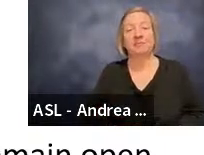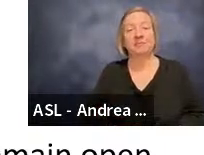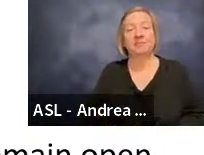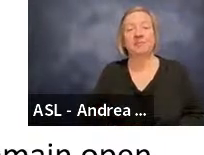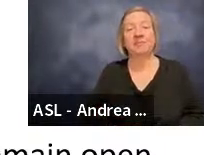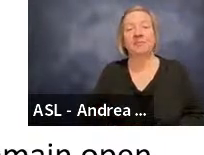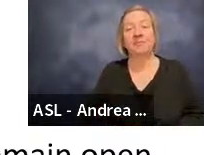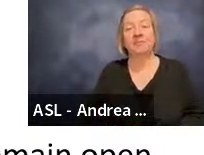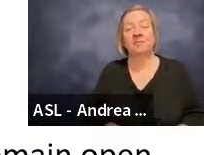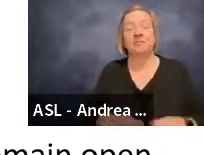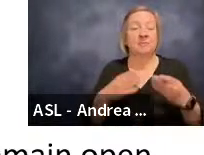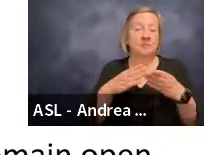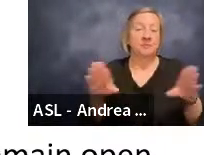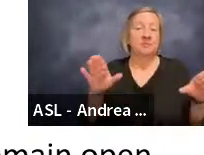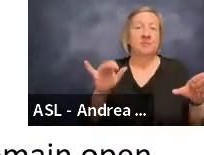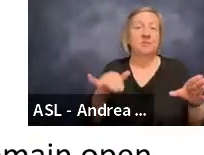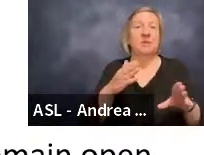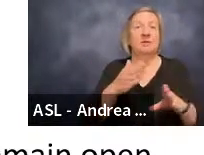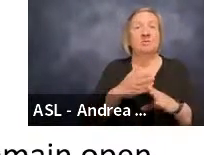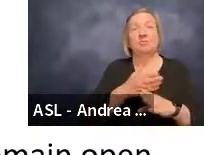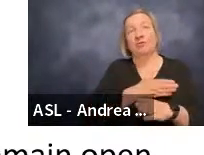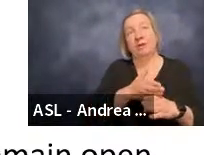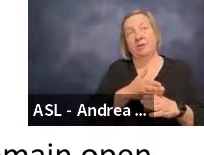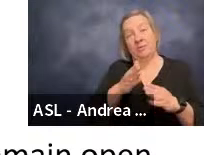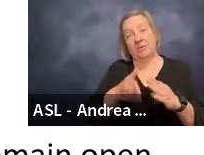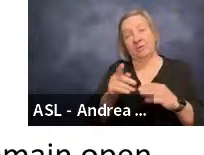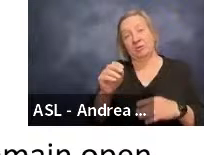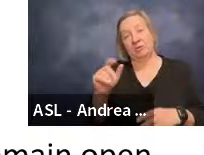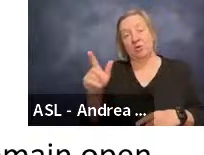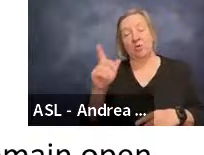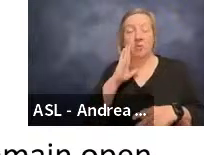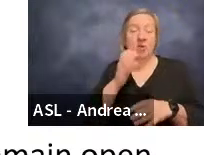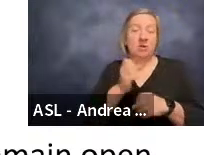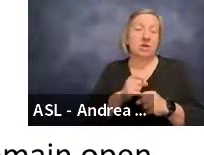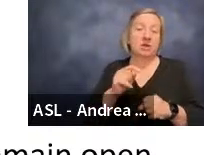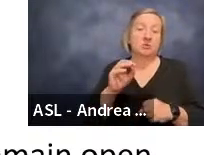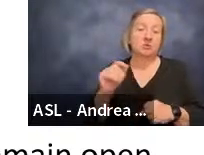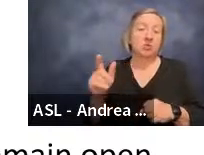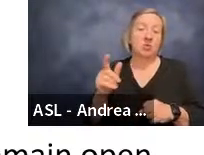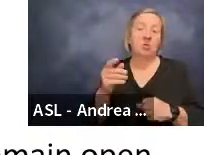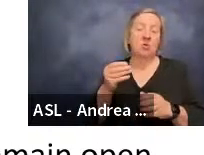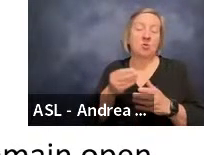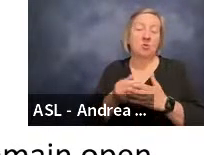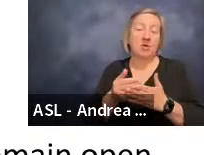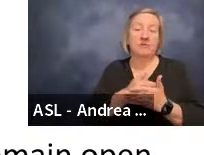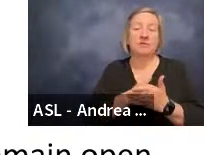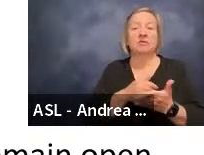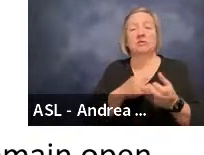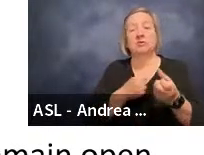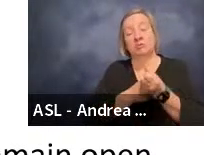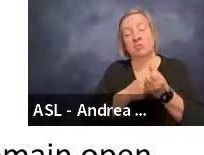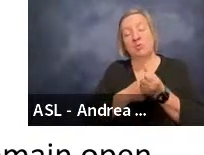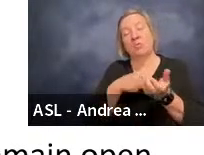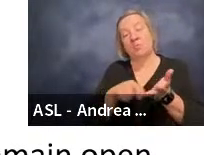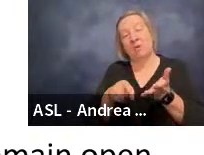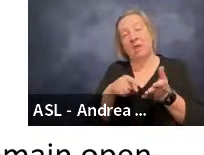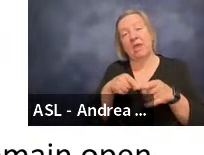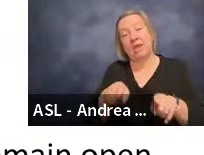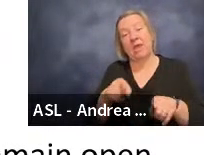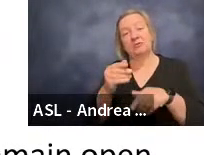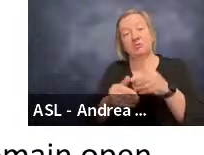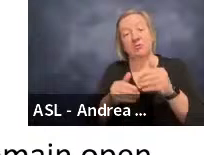This overall pre-completion tolling will generate toll revenue to support pay-as-you-go construction expenditures, as well